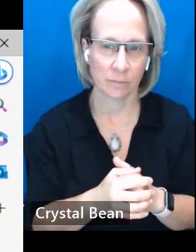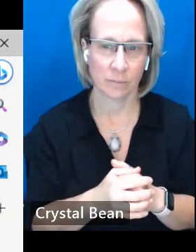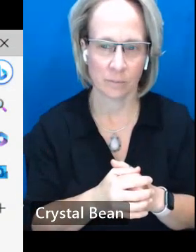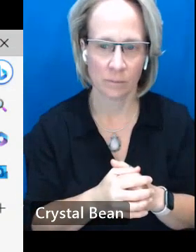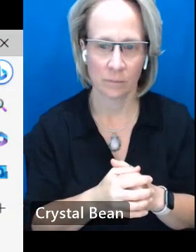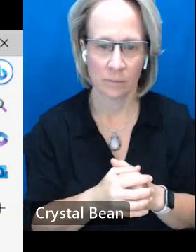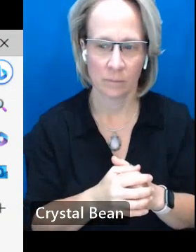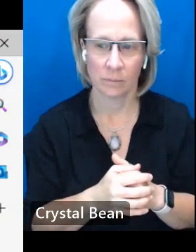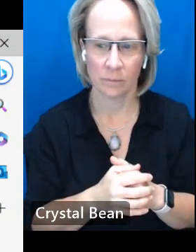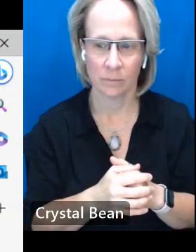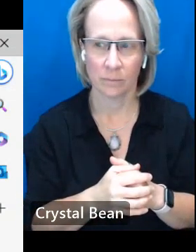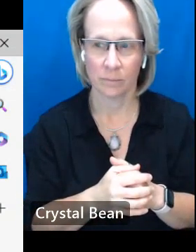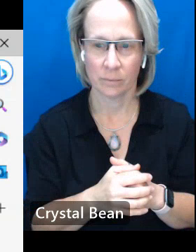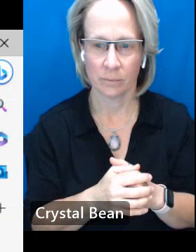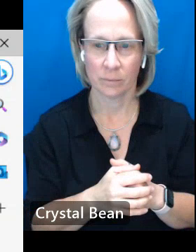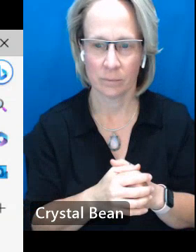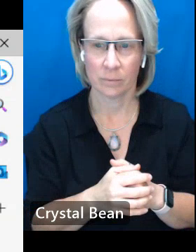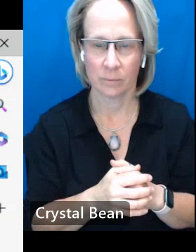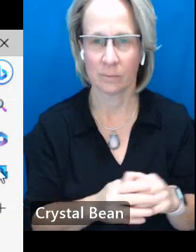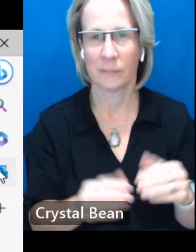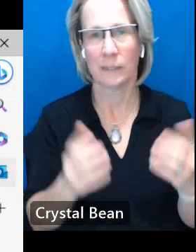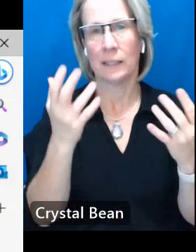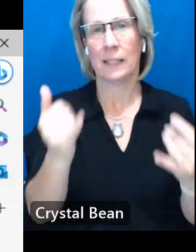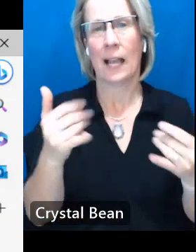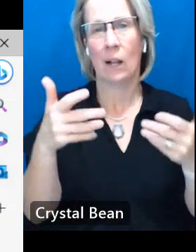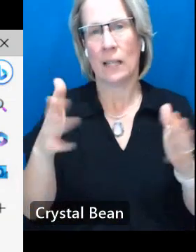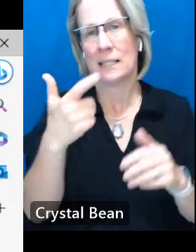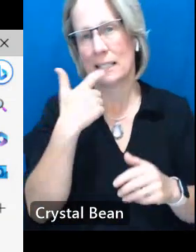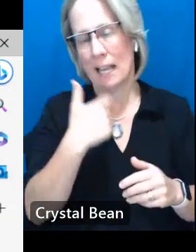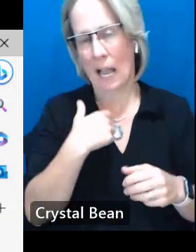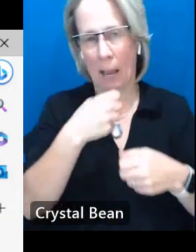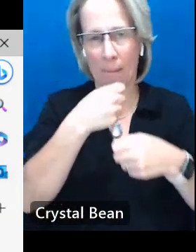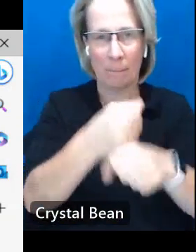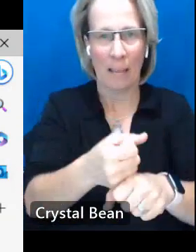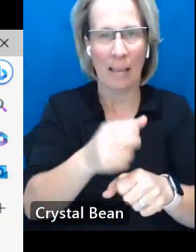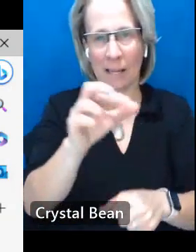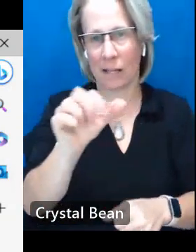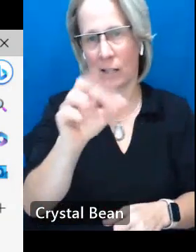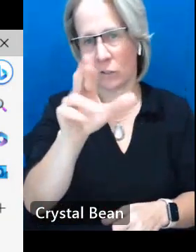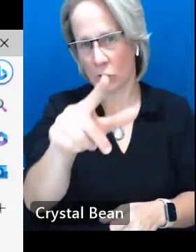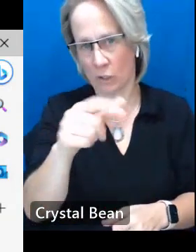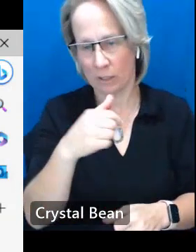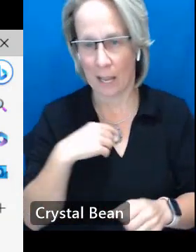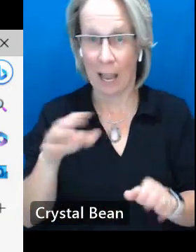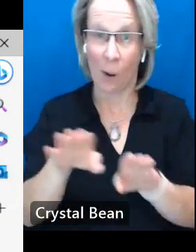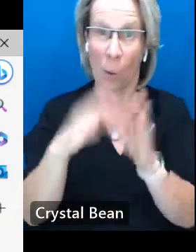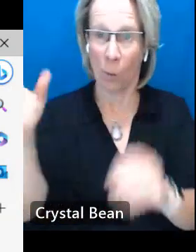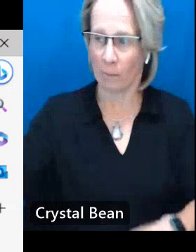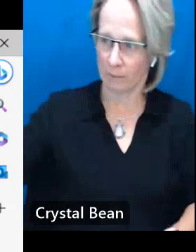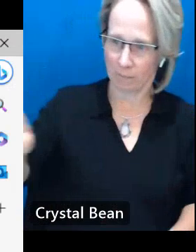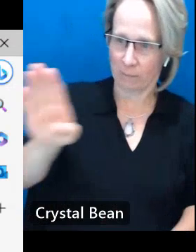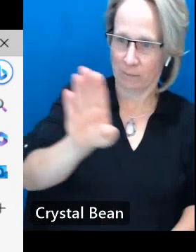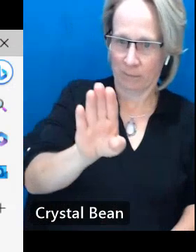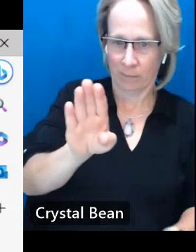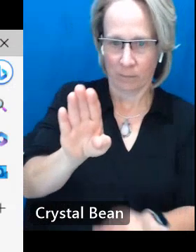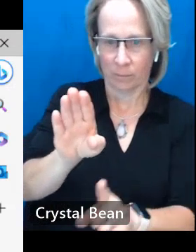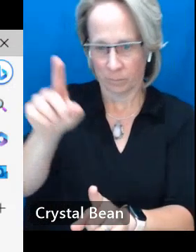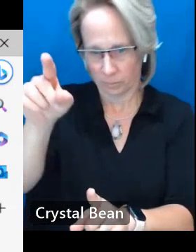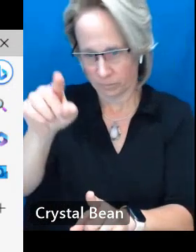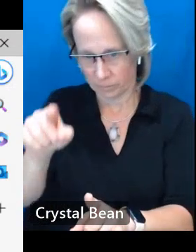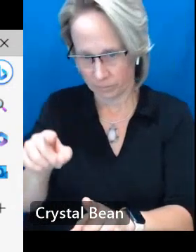So now let's say I was going to create a journal. So I'm going to open up my nav bar over here, click on menu. Here's